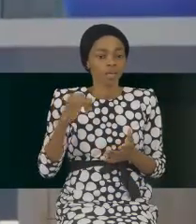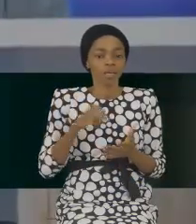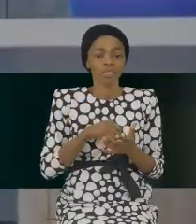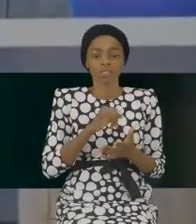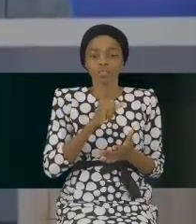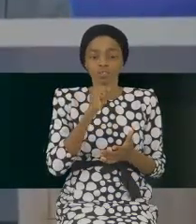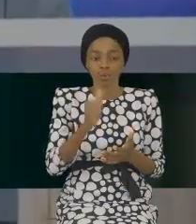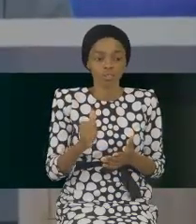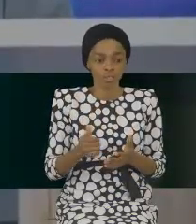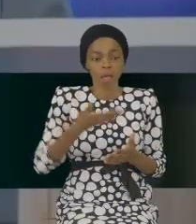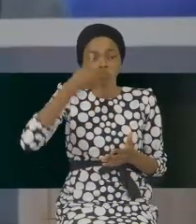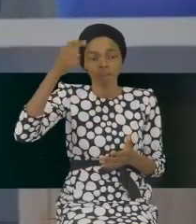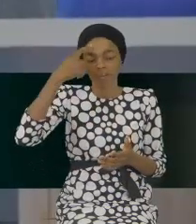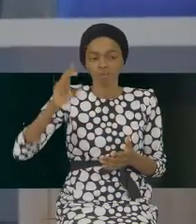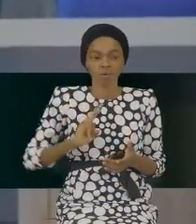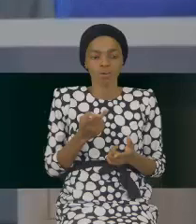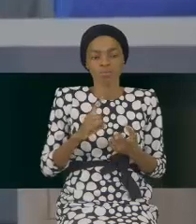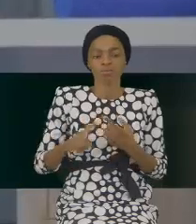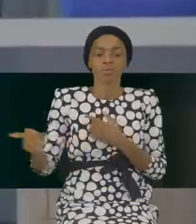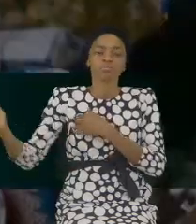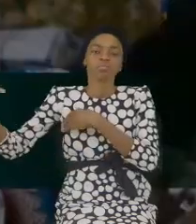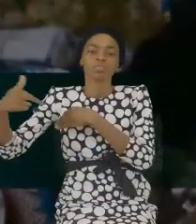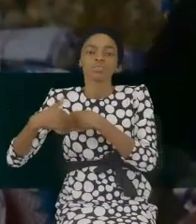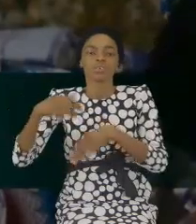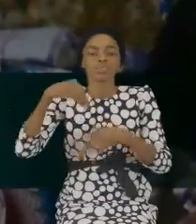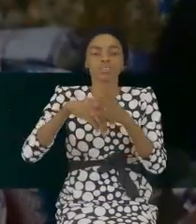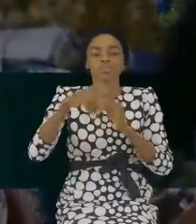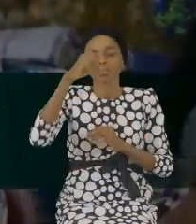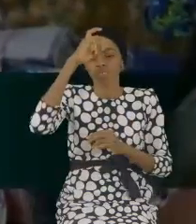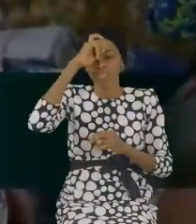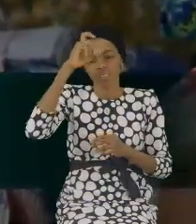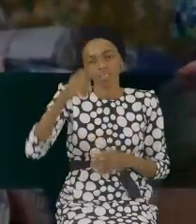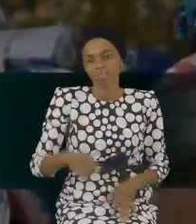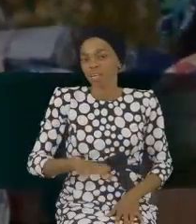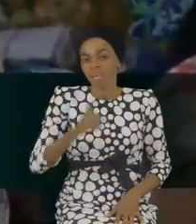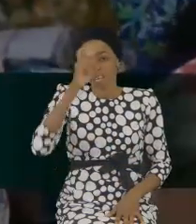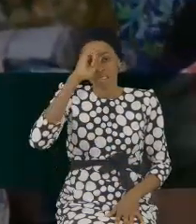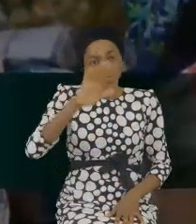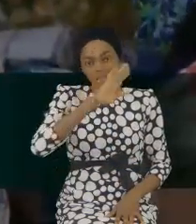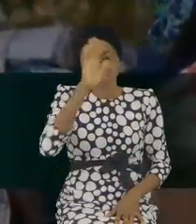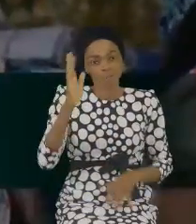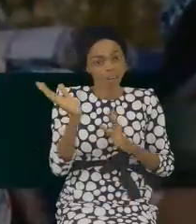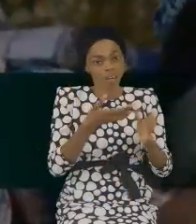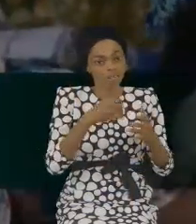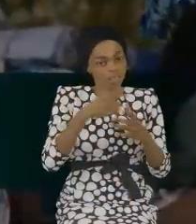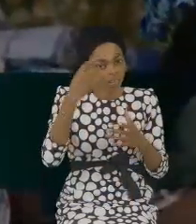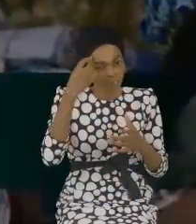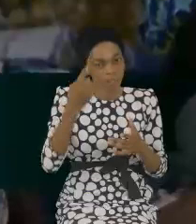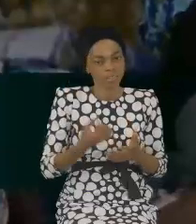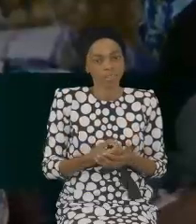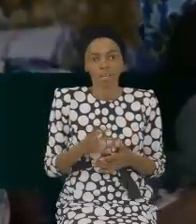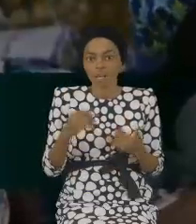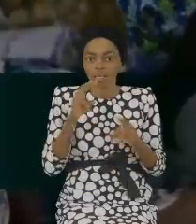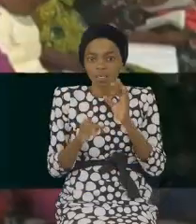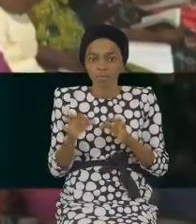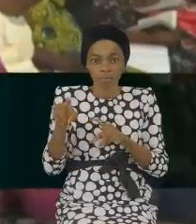to return into Egypt? Egypt never let their minds. And we look at the people who say